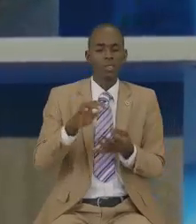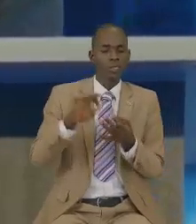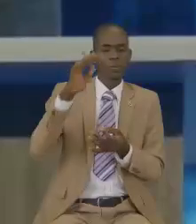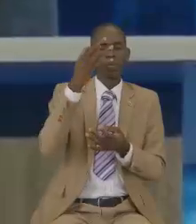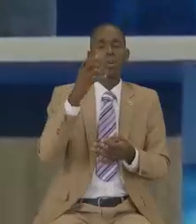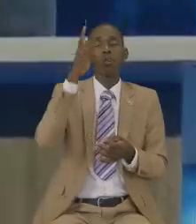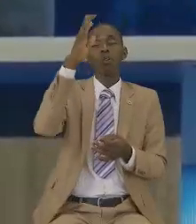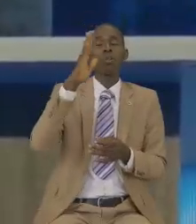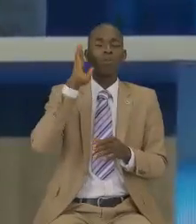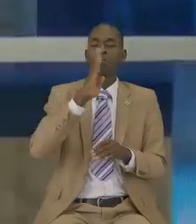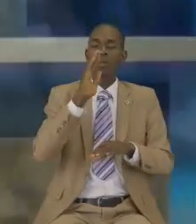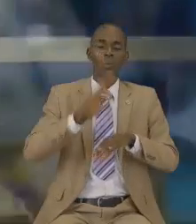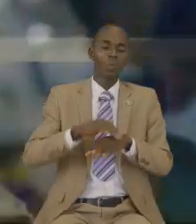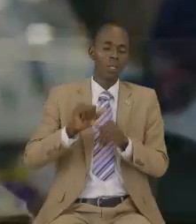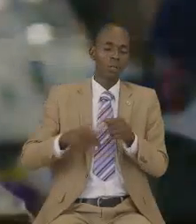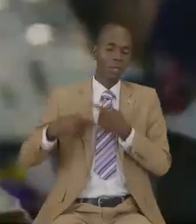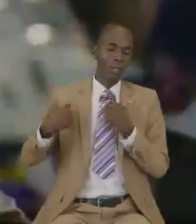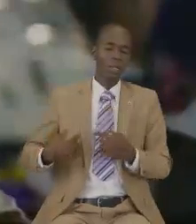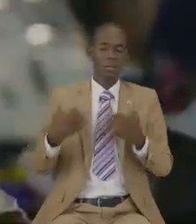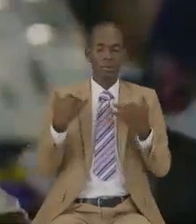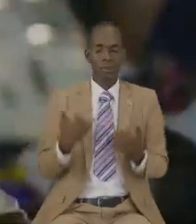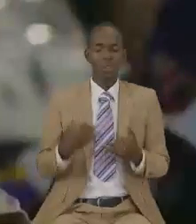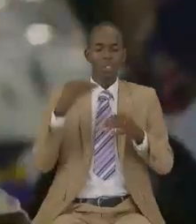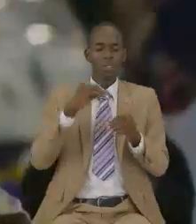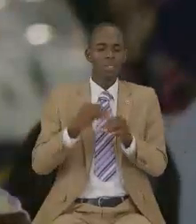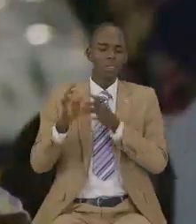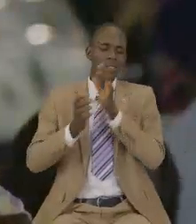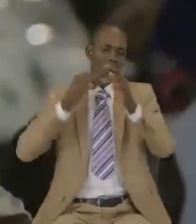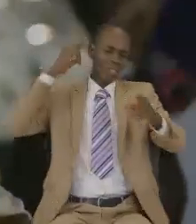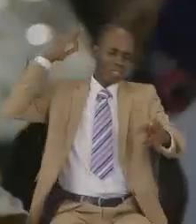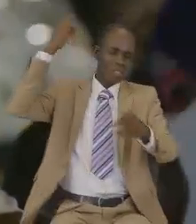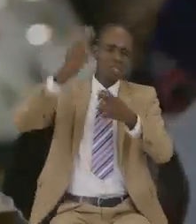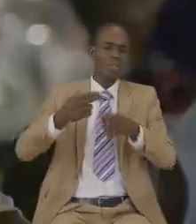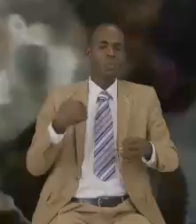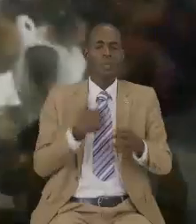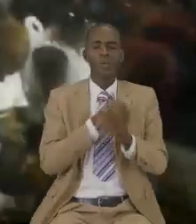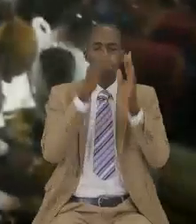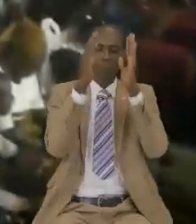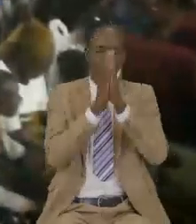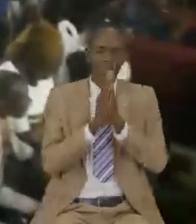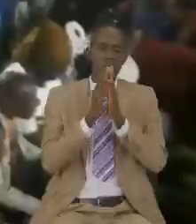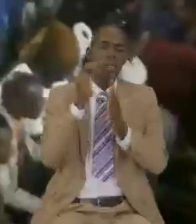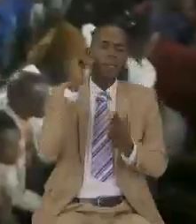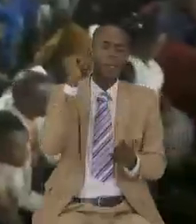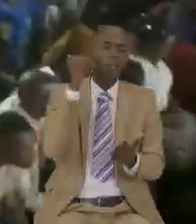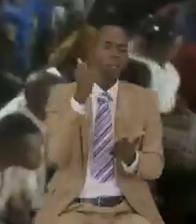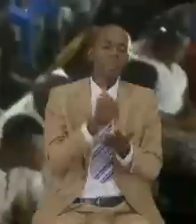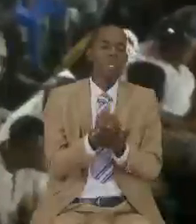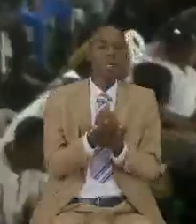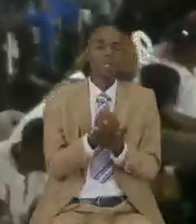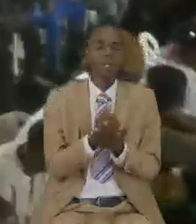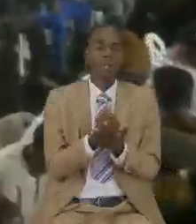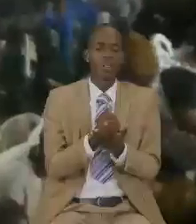will be in every heart right now. In Jesus' name we pray.